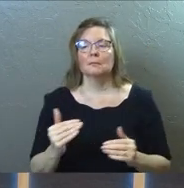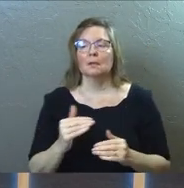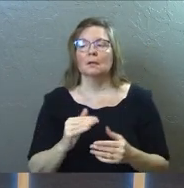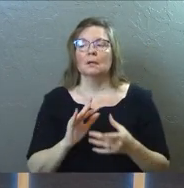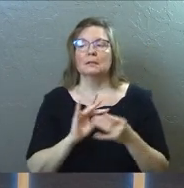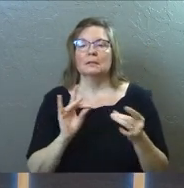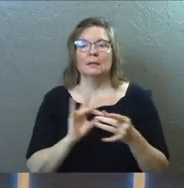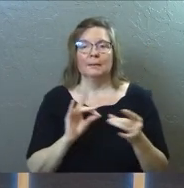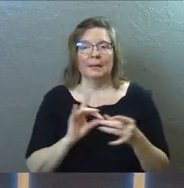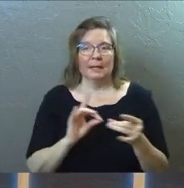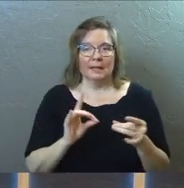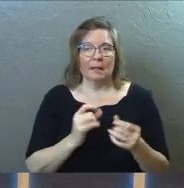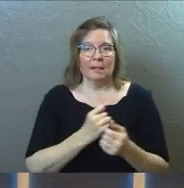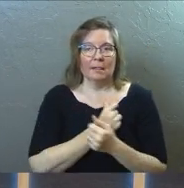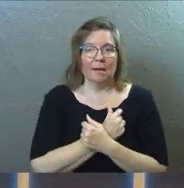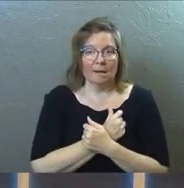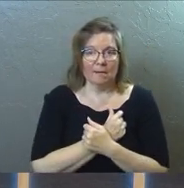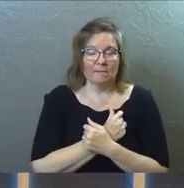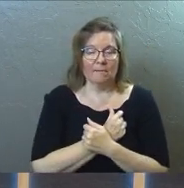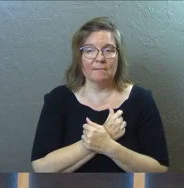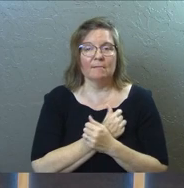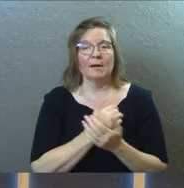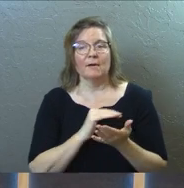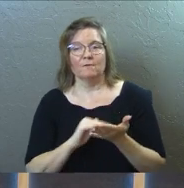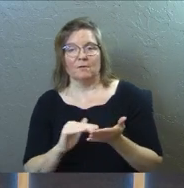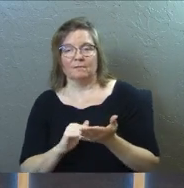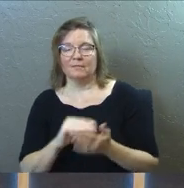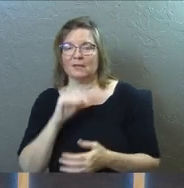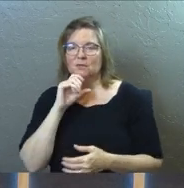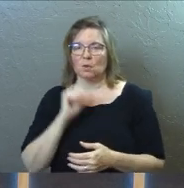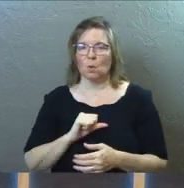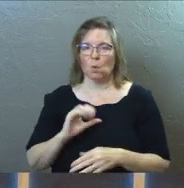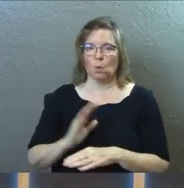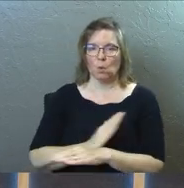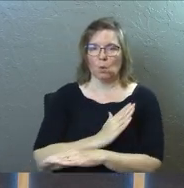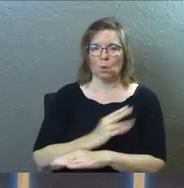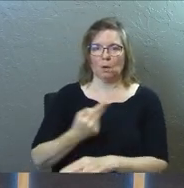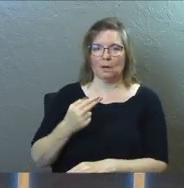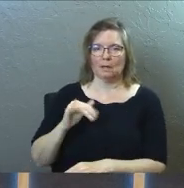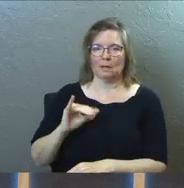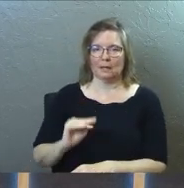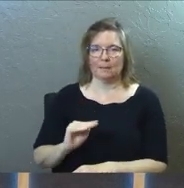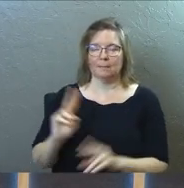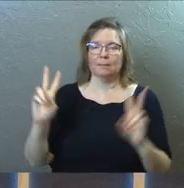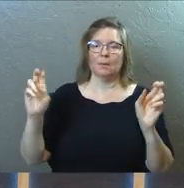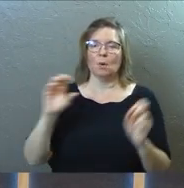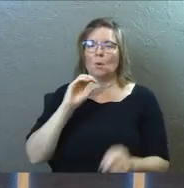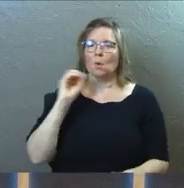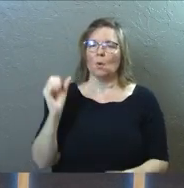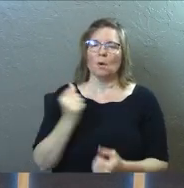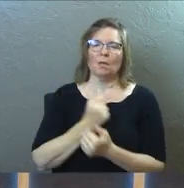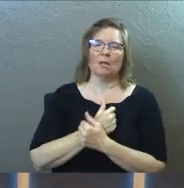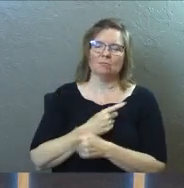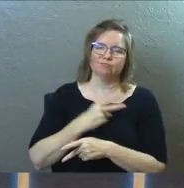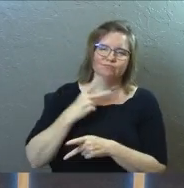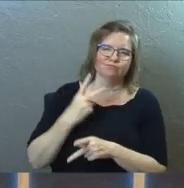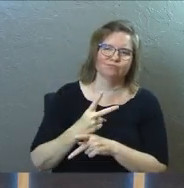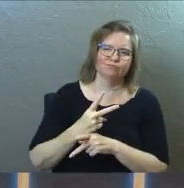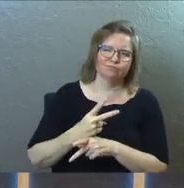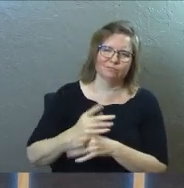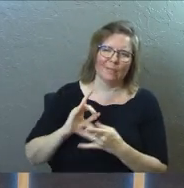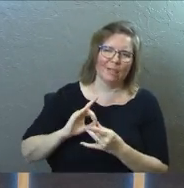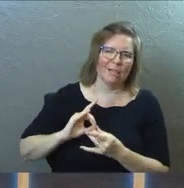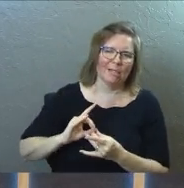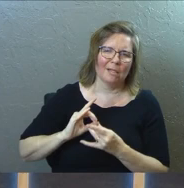forgiveness. Speak love. There's an old hymn from the 1800s says, "O love that will not let me go, I rest my